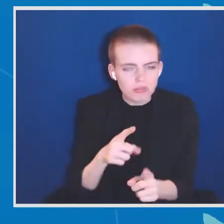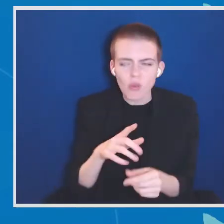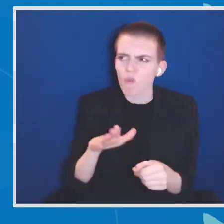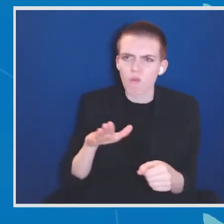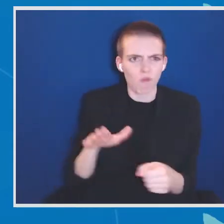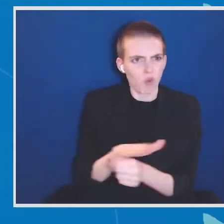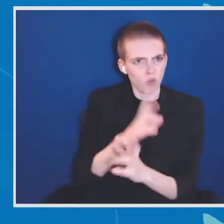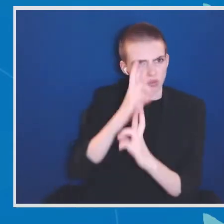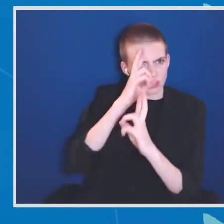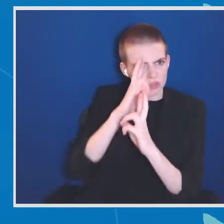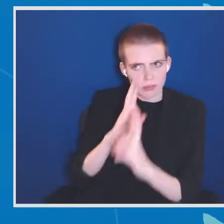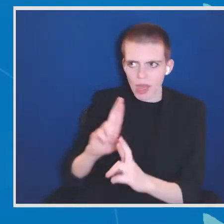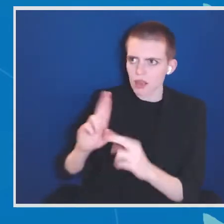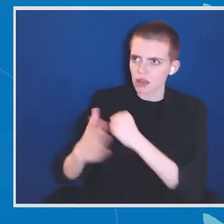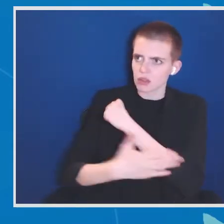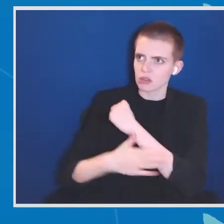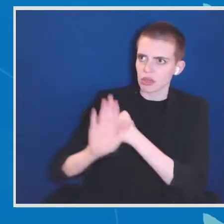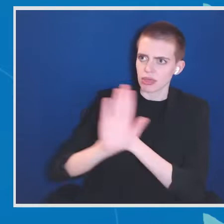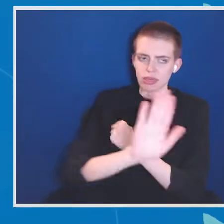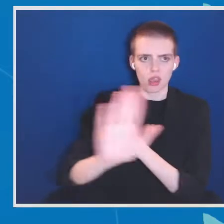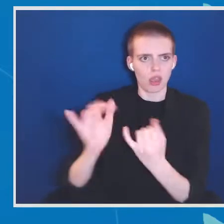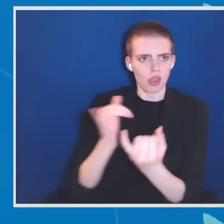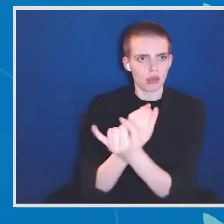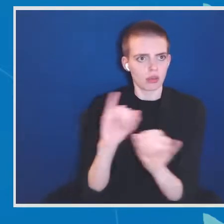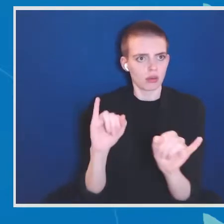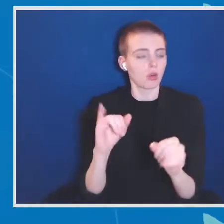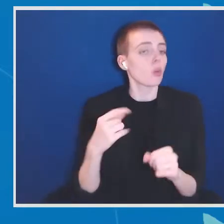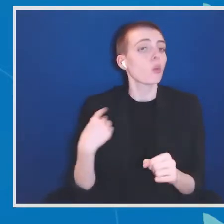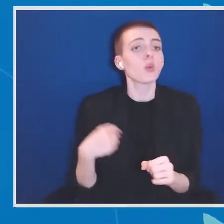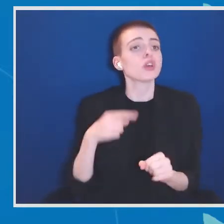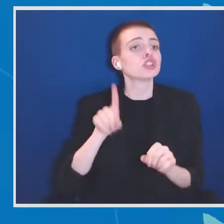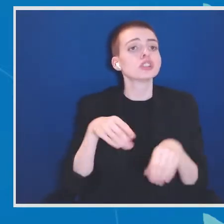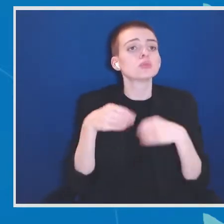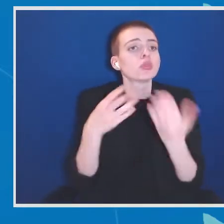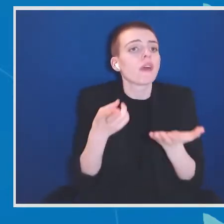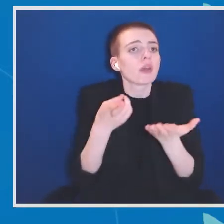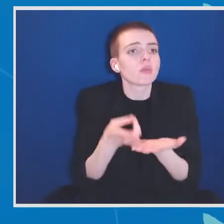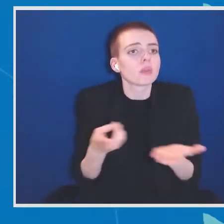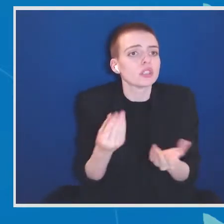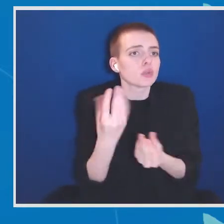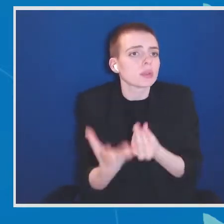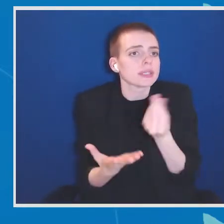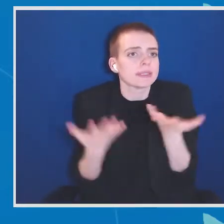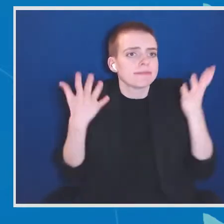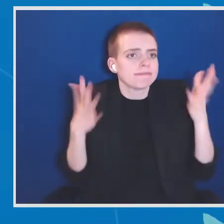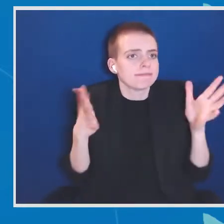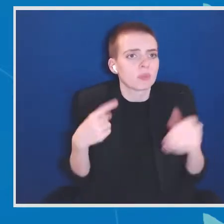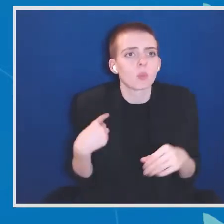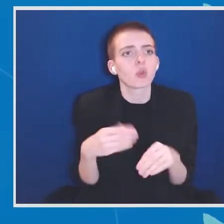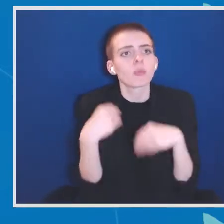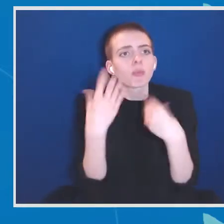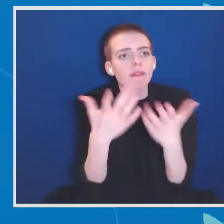countries we represent, because we're just providing the resource. We're just providing the legal support,